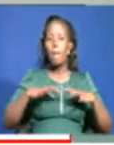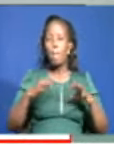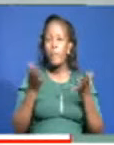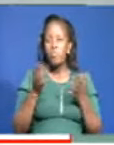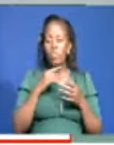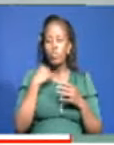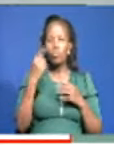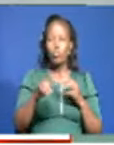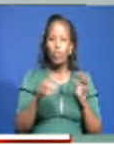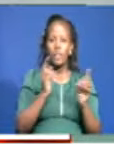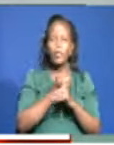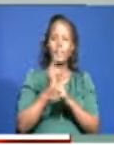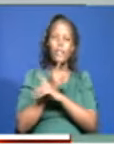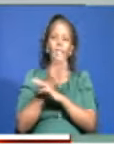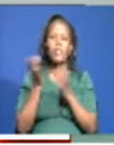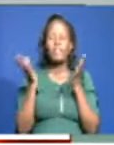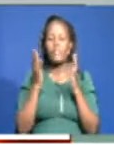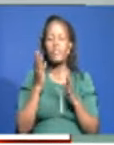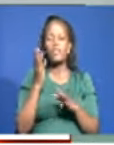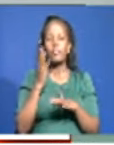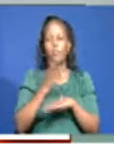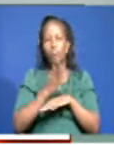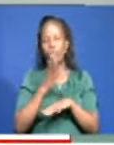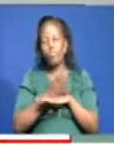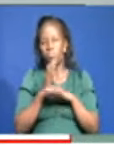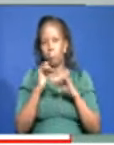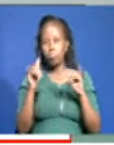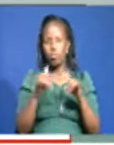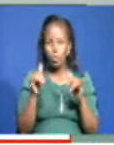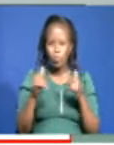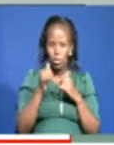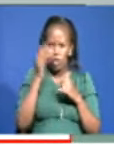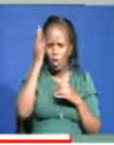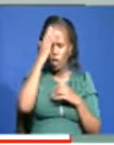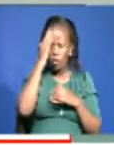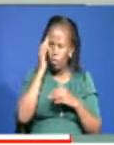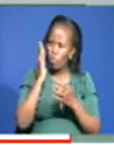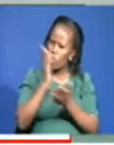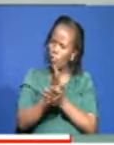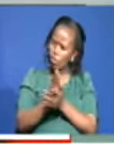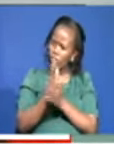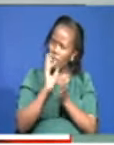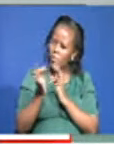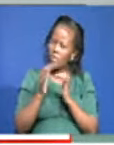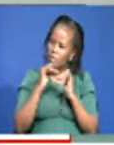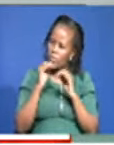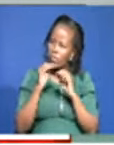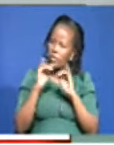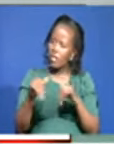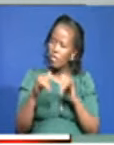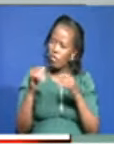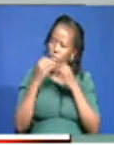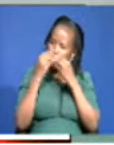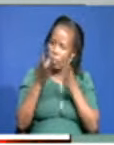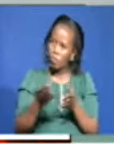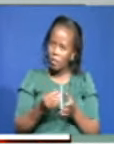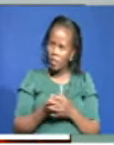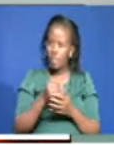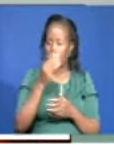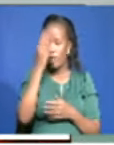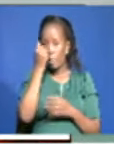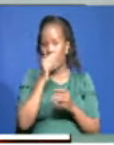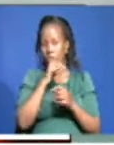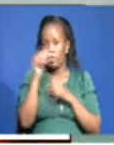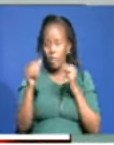different verified news stations to find out if the information was true. The outcome was simply a case of literal